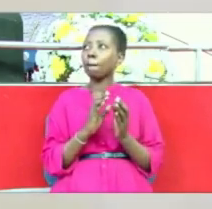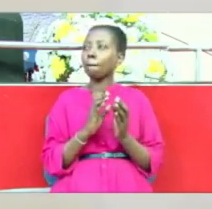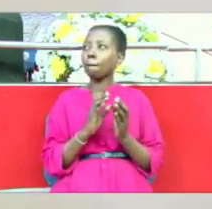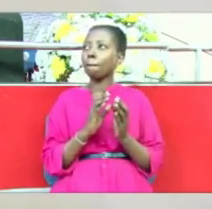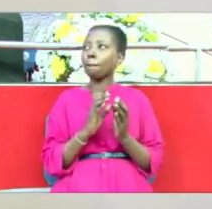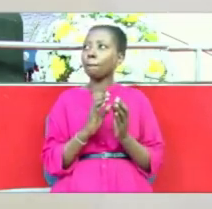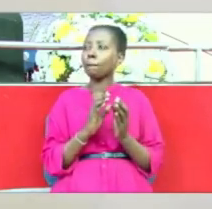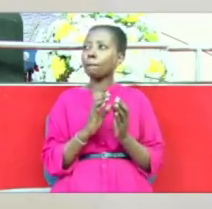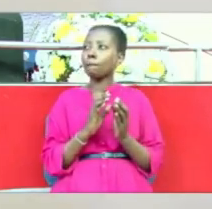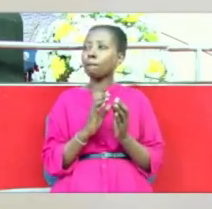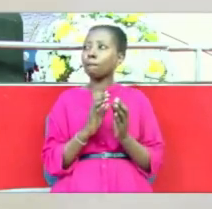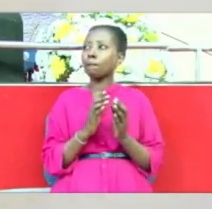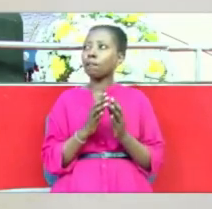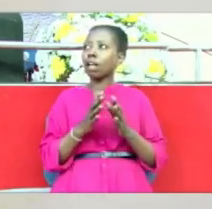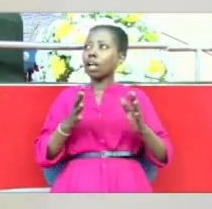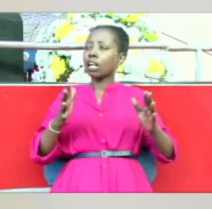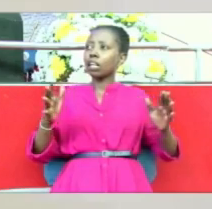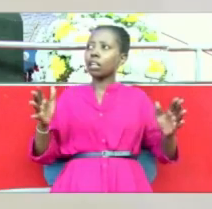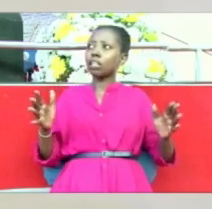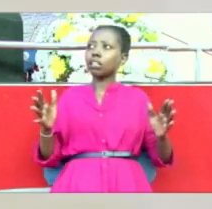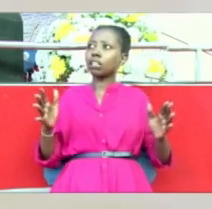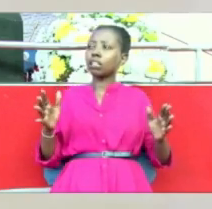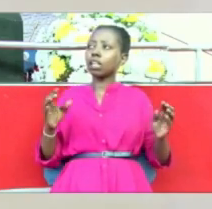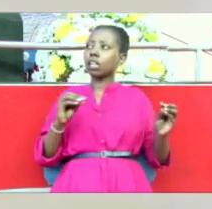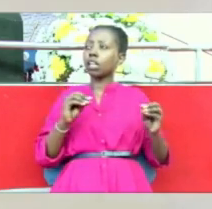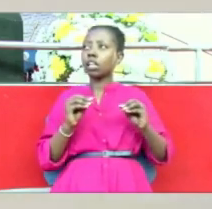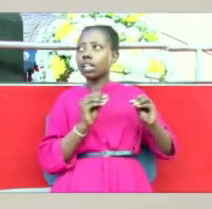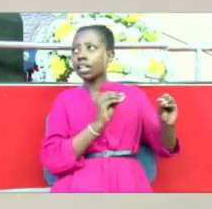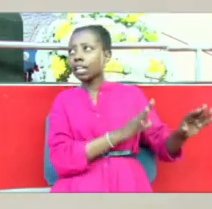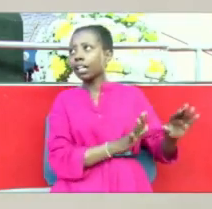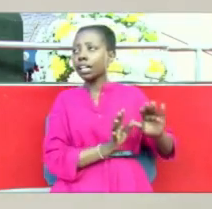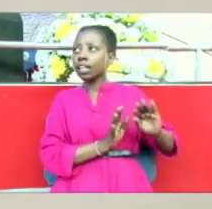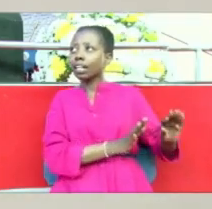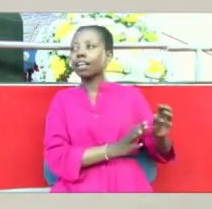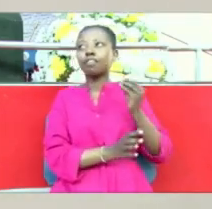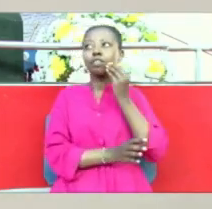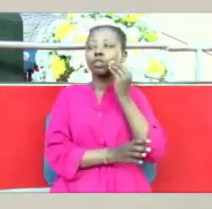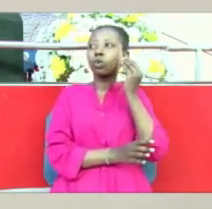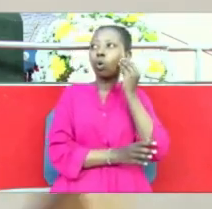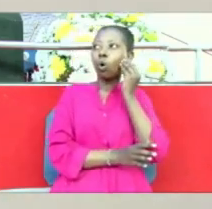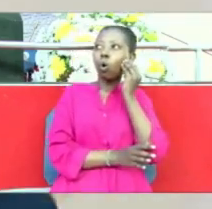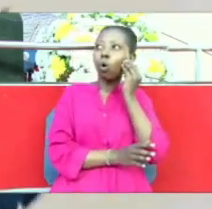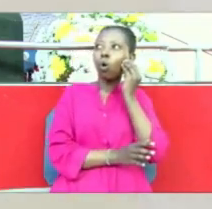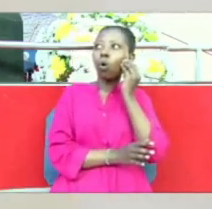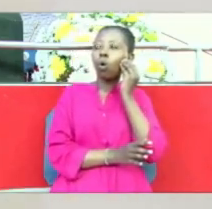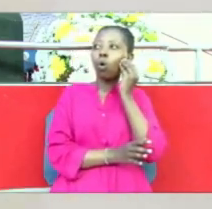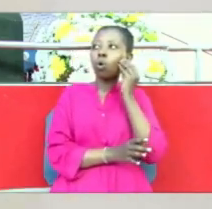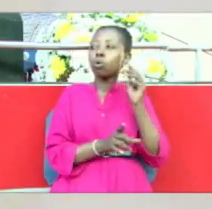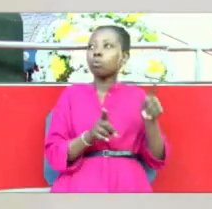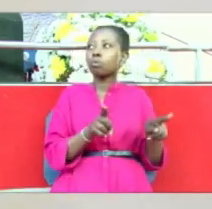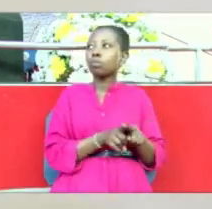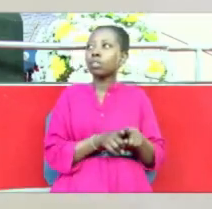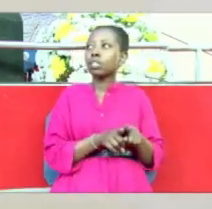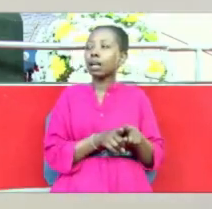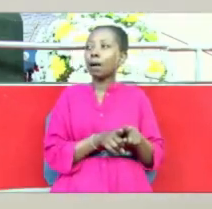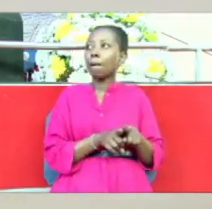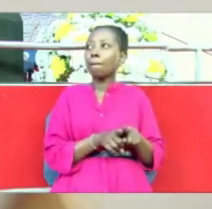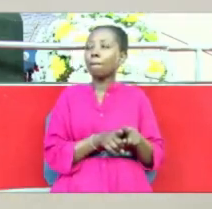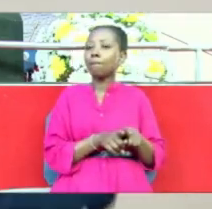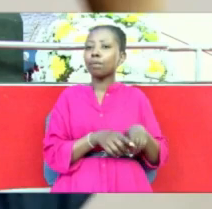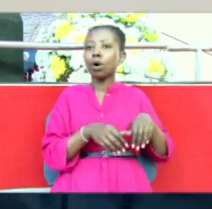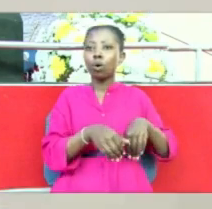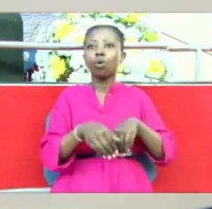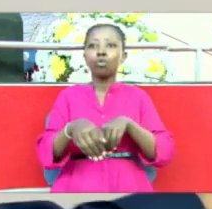enlarged. He left home as a donkey chaser, or a